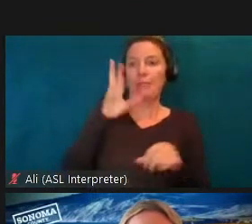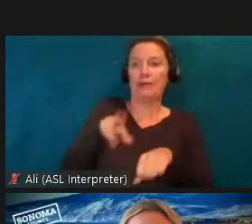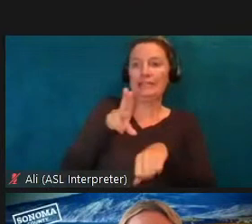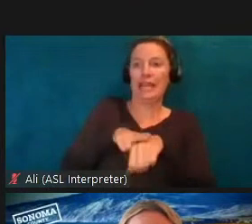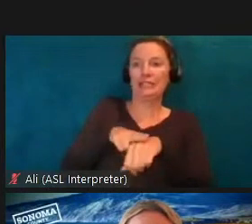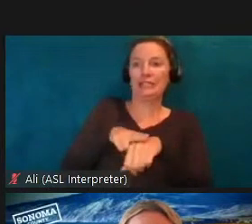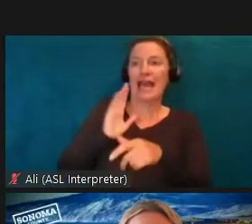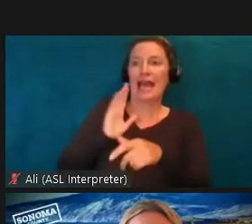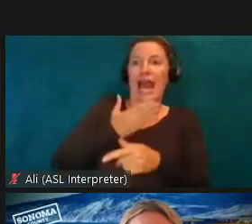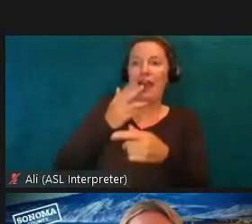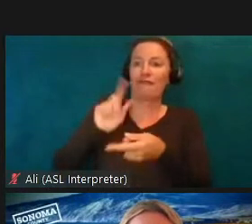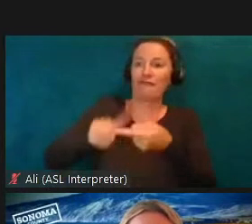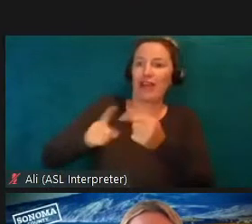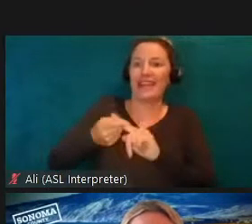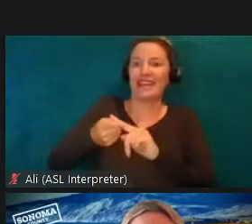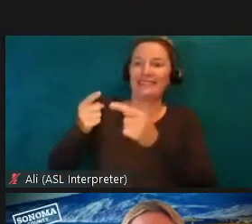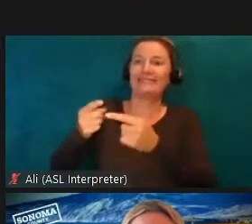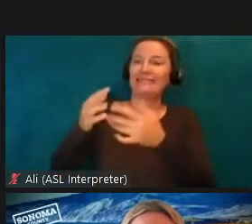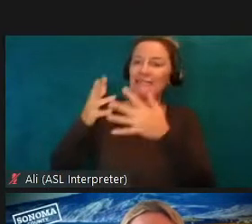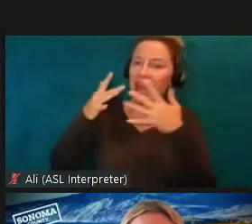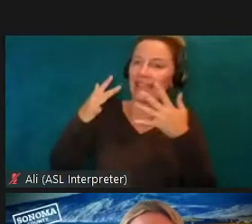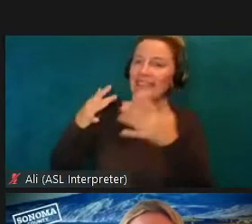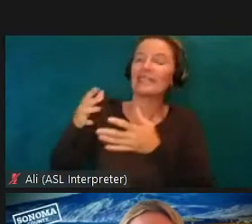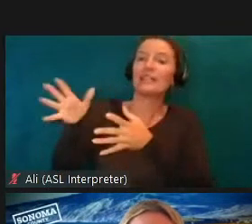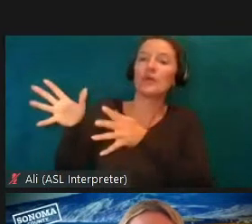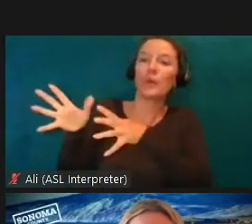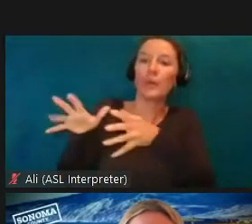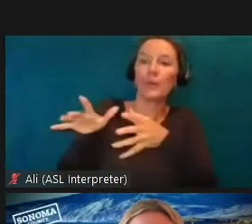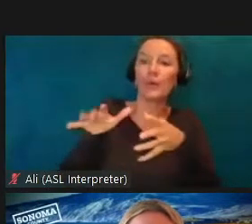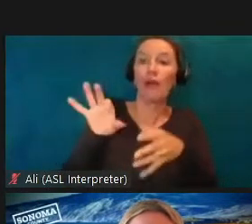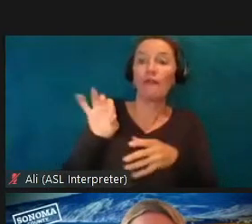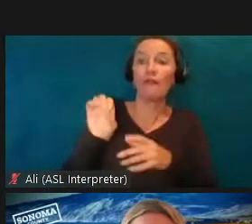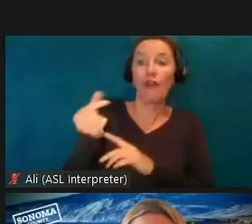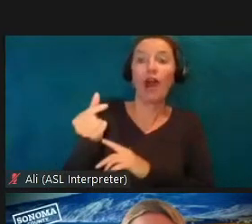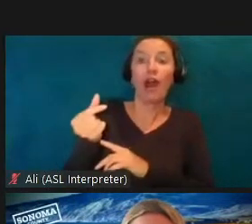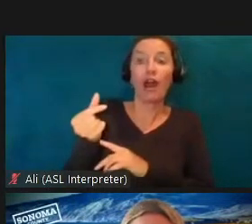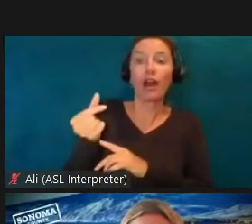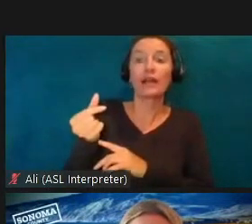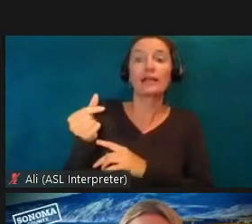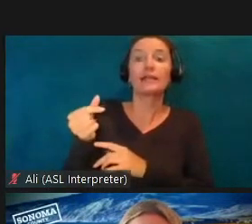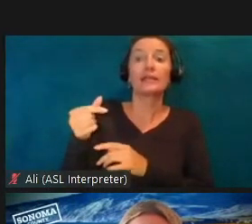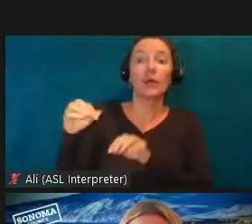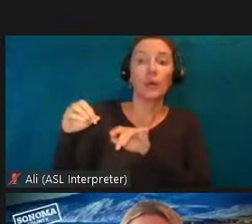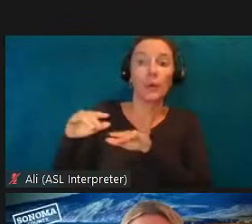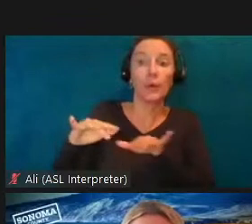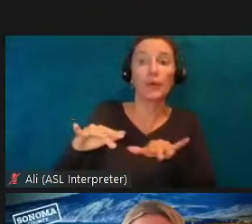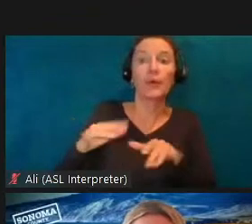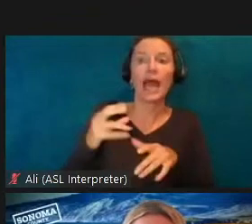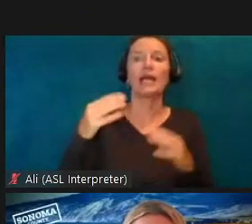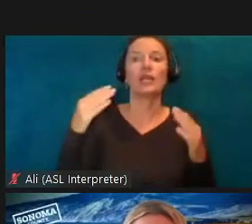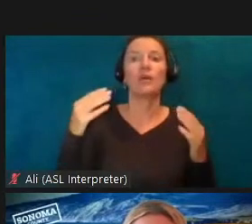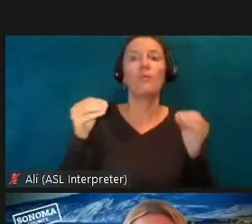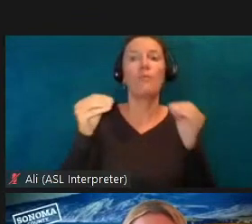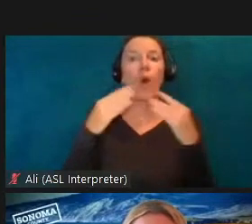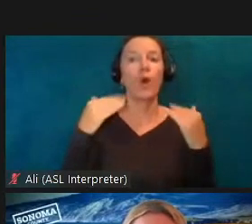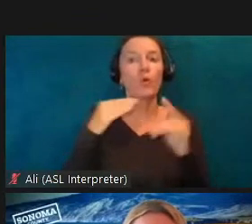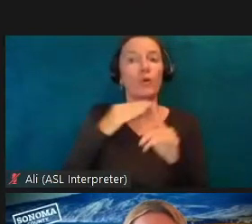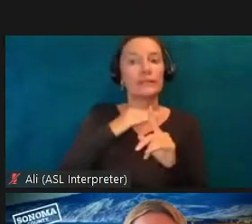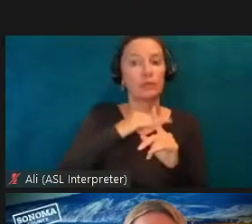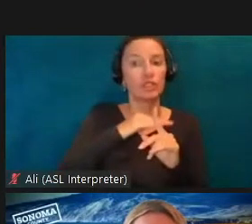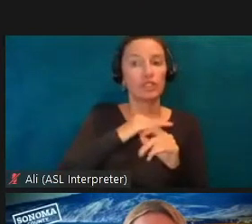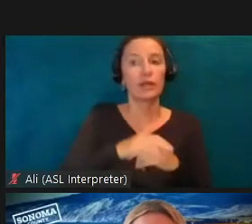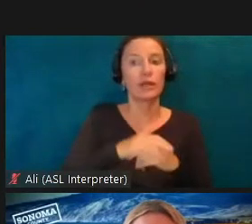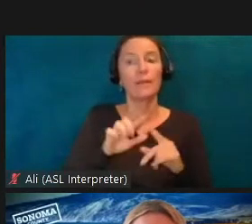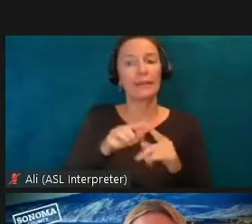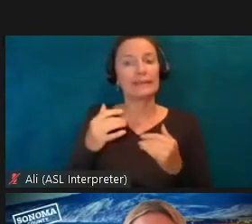a friend with the fog coming in this morning, as well as cooler temps. But look, we're not out of the woods yet. We know